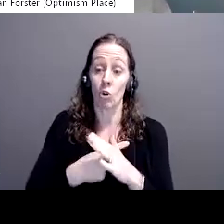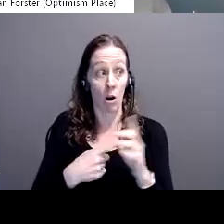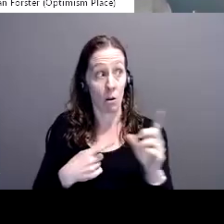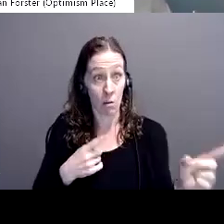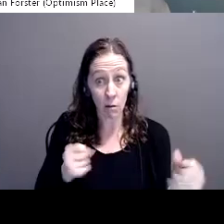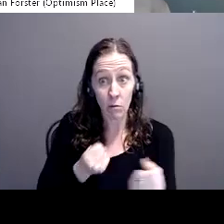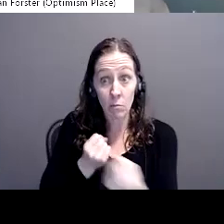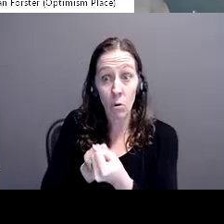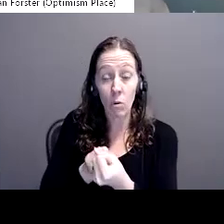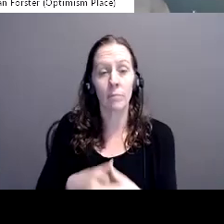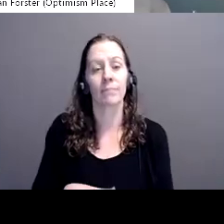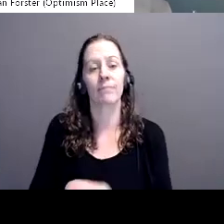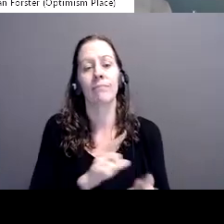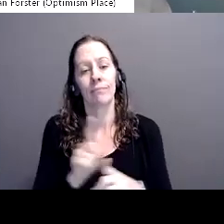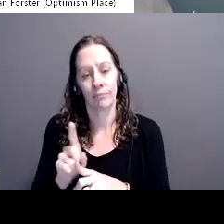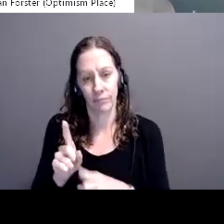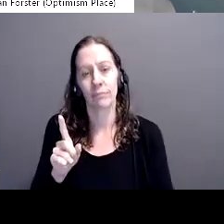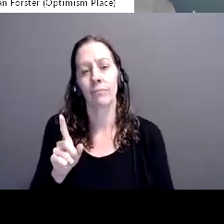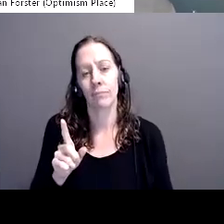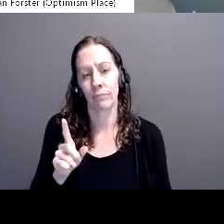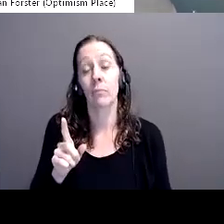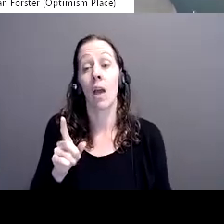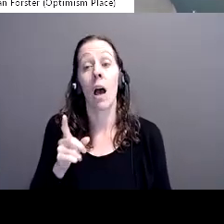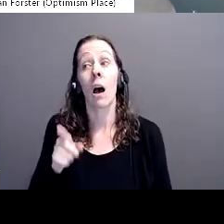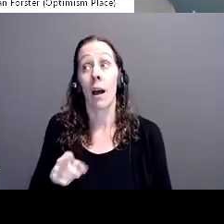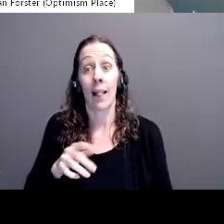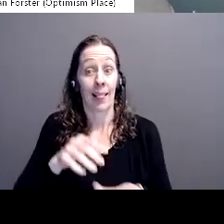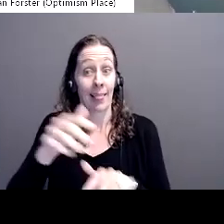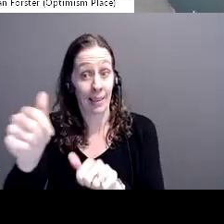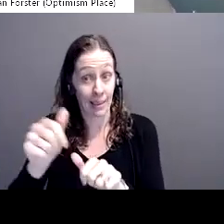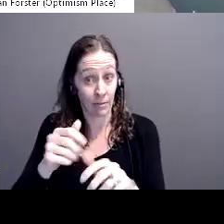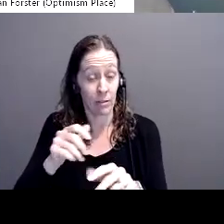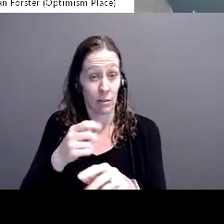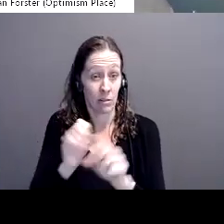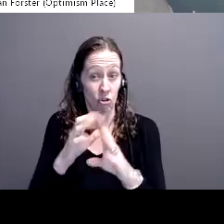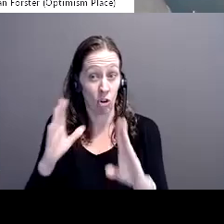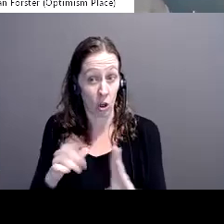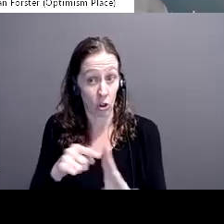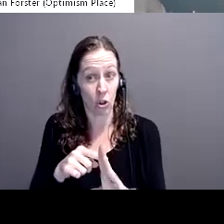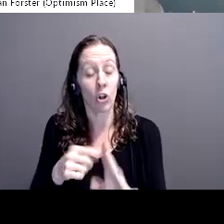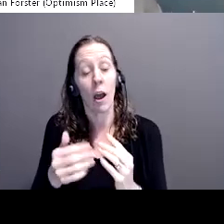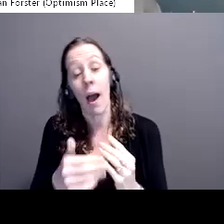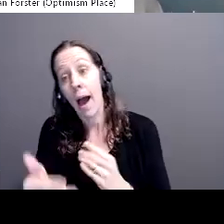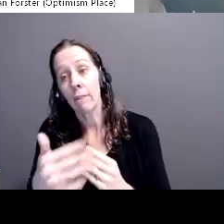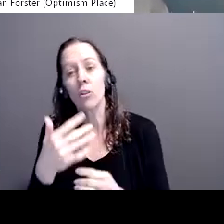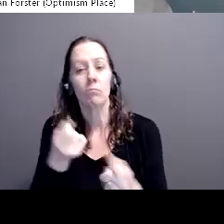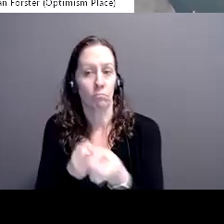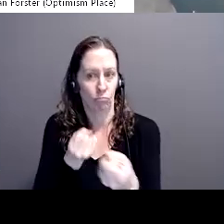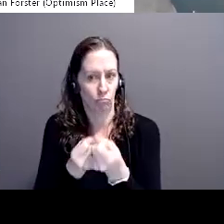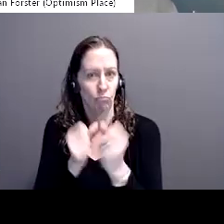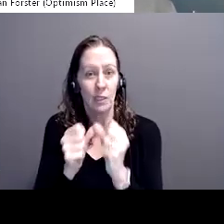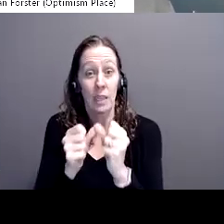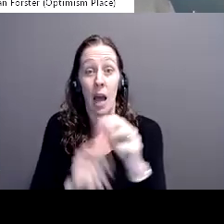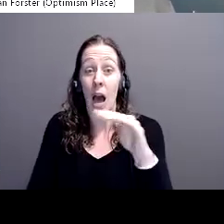We also have longer period of support upon leaving the shelter, and that can be for a year, up to